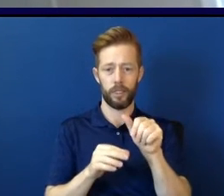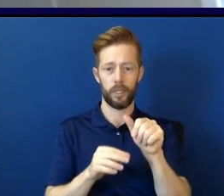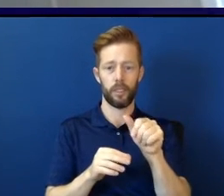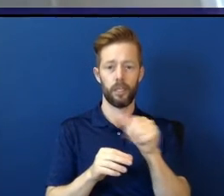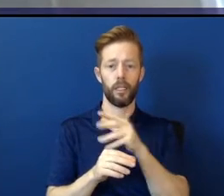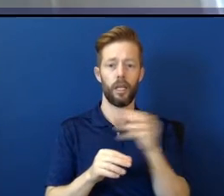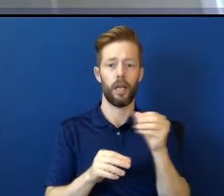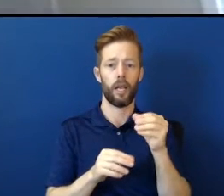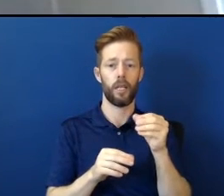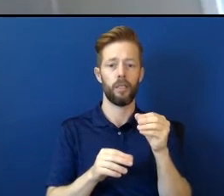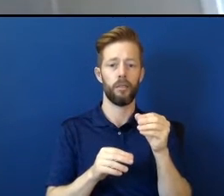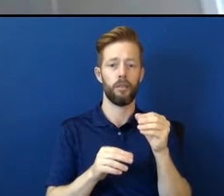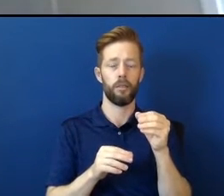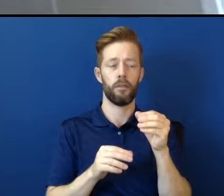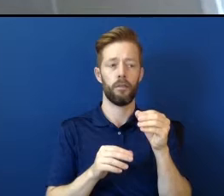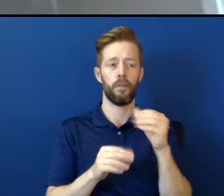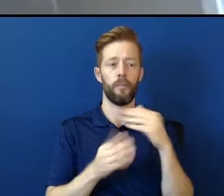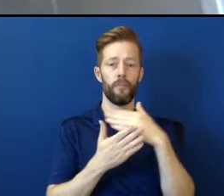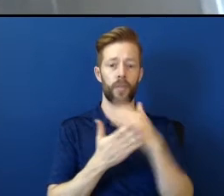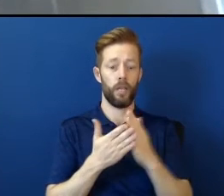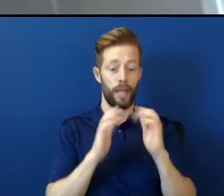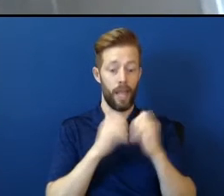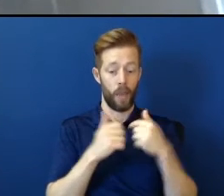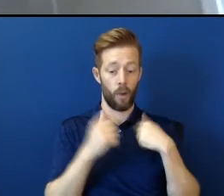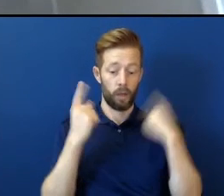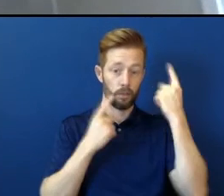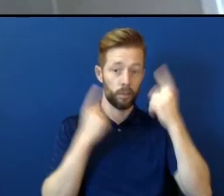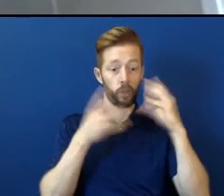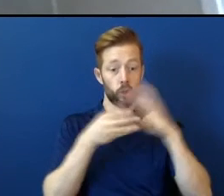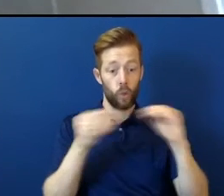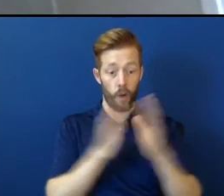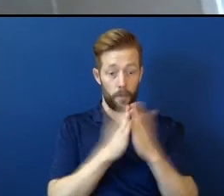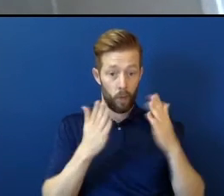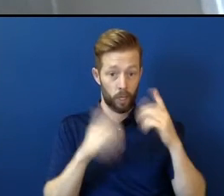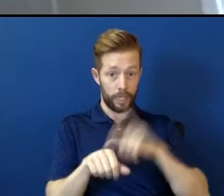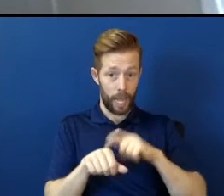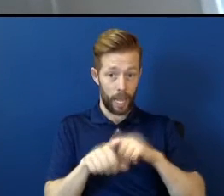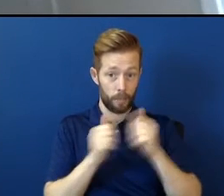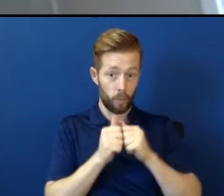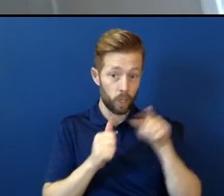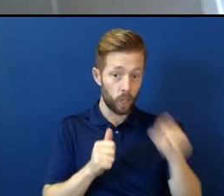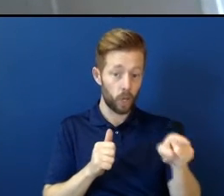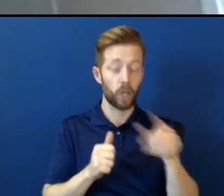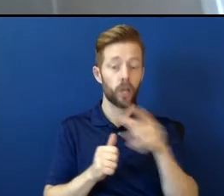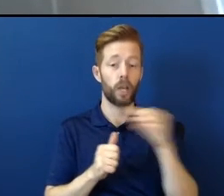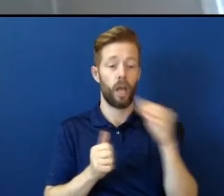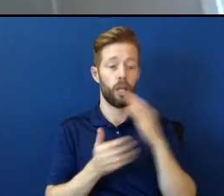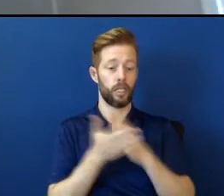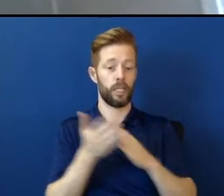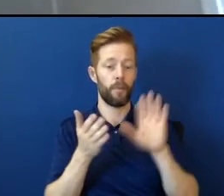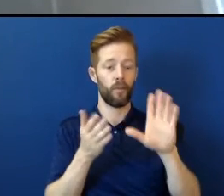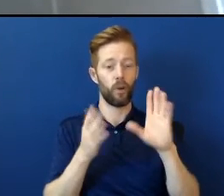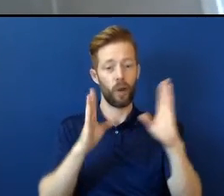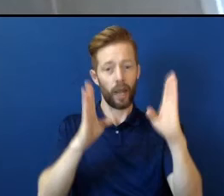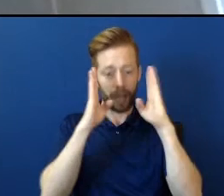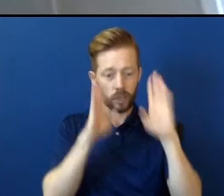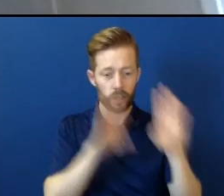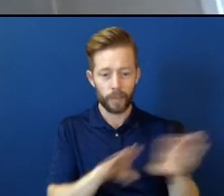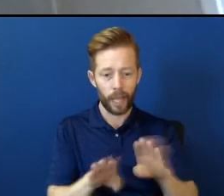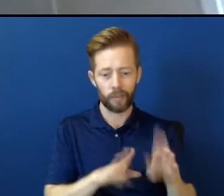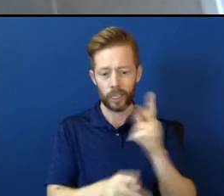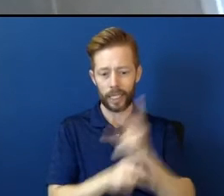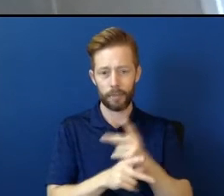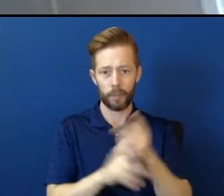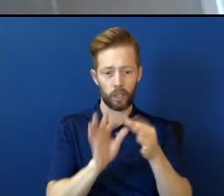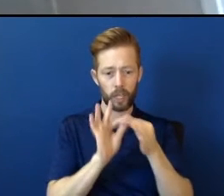And part of how we've thought about storybook time with her and some of her attentional behaviors and